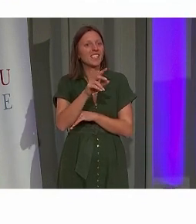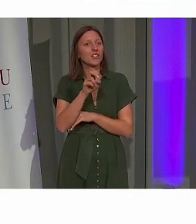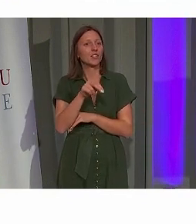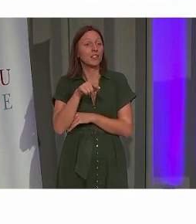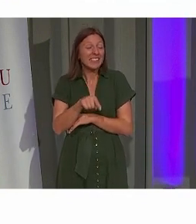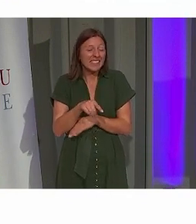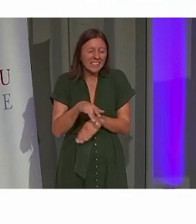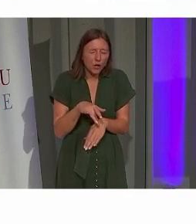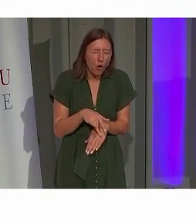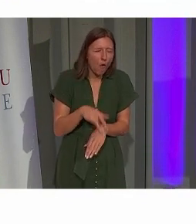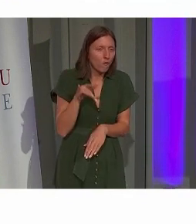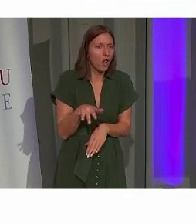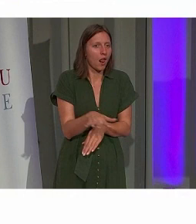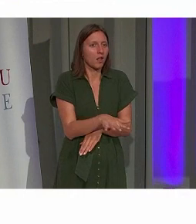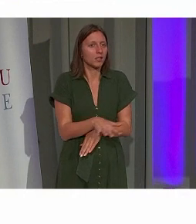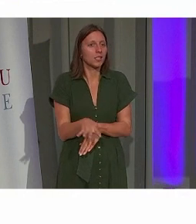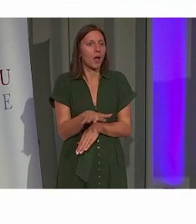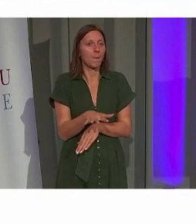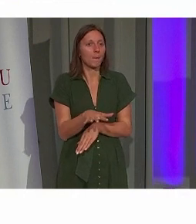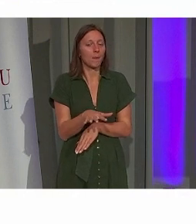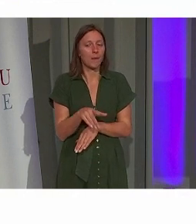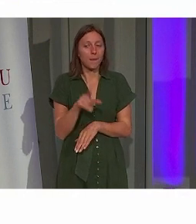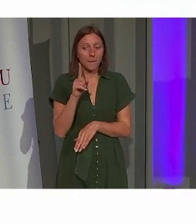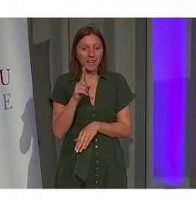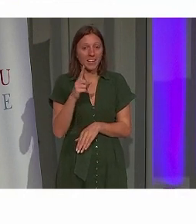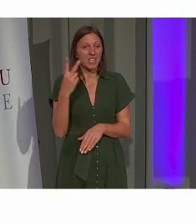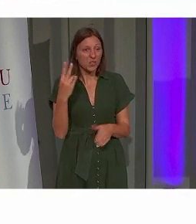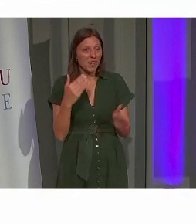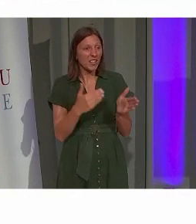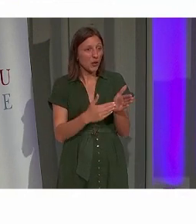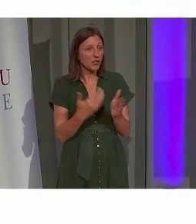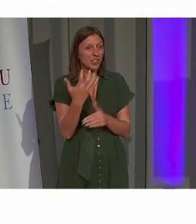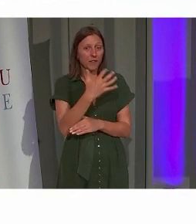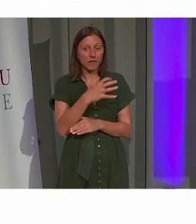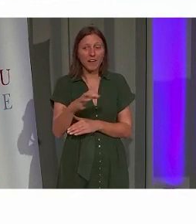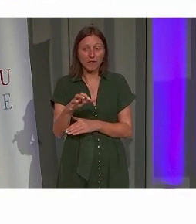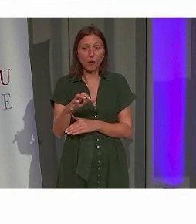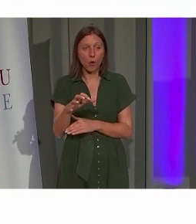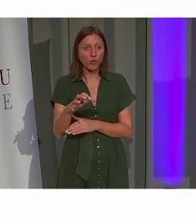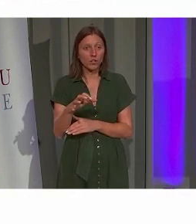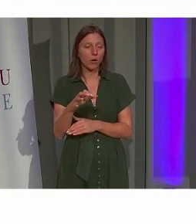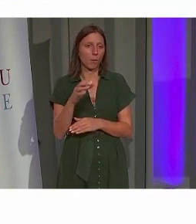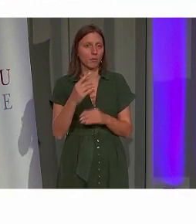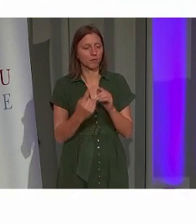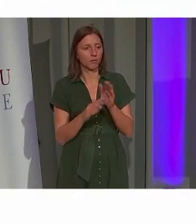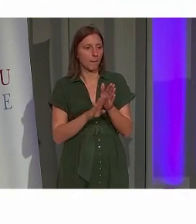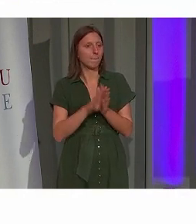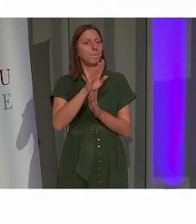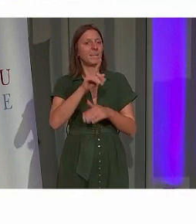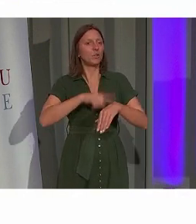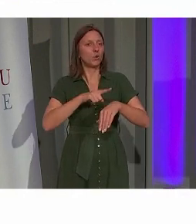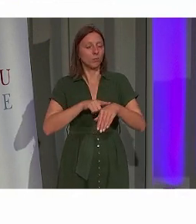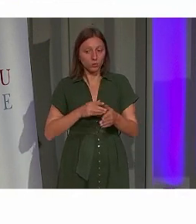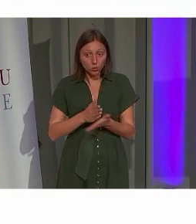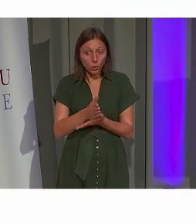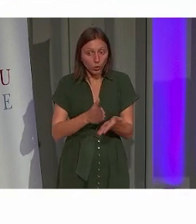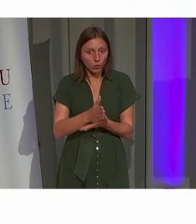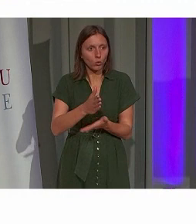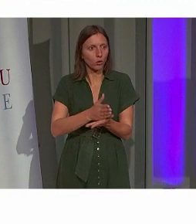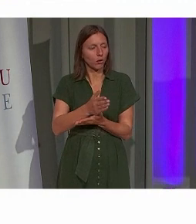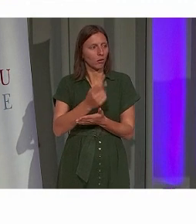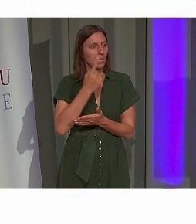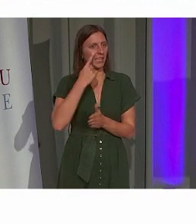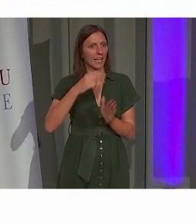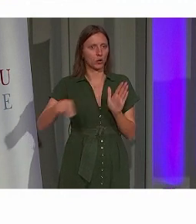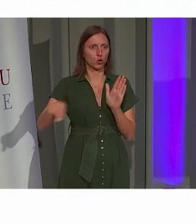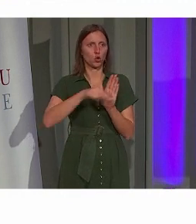actually the area of the West, and this is a very fragile landscape. We have to do this. We have to pass by with more